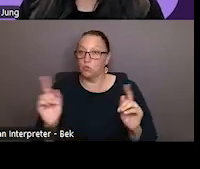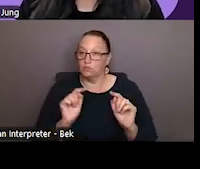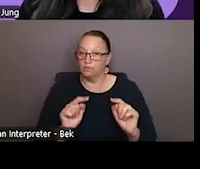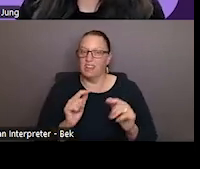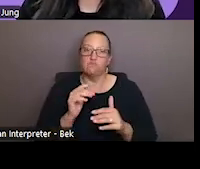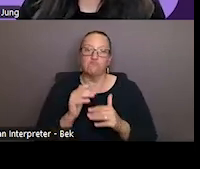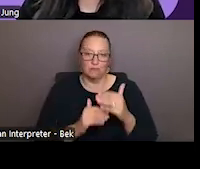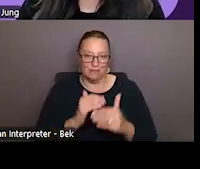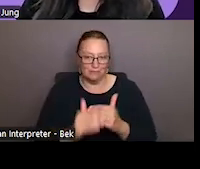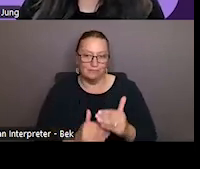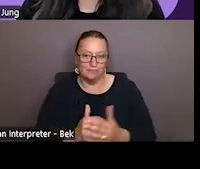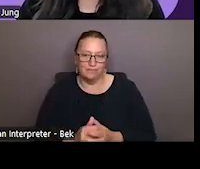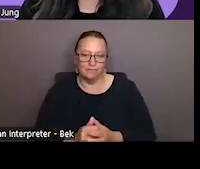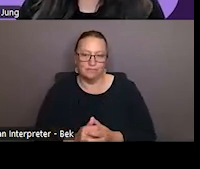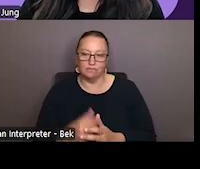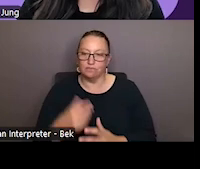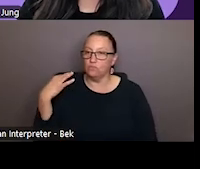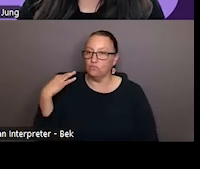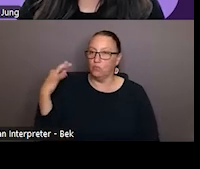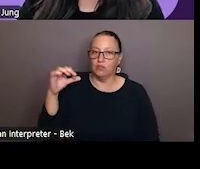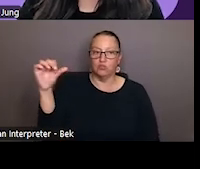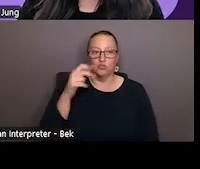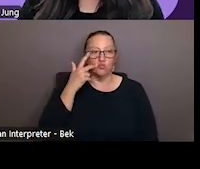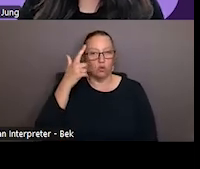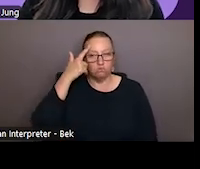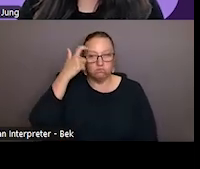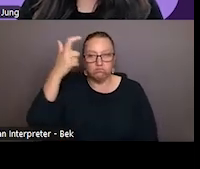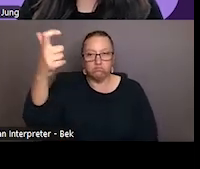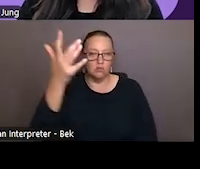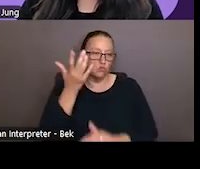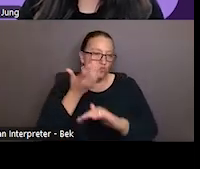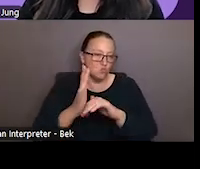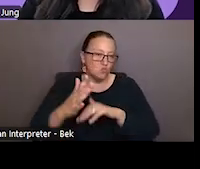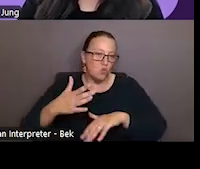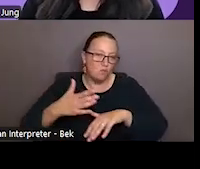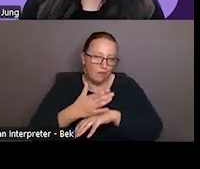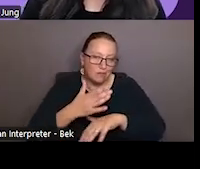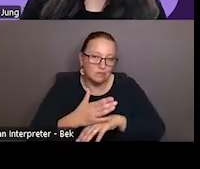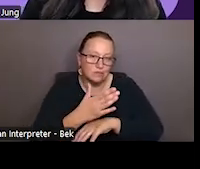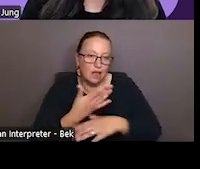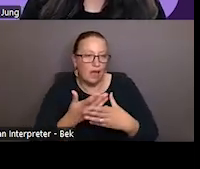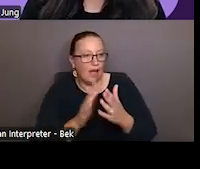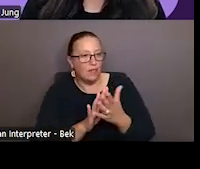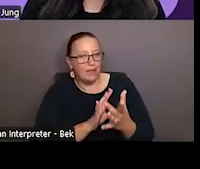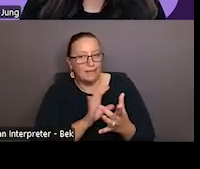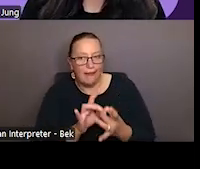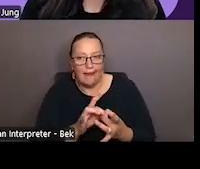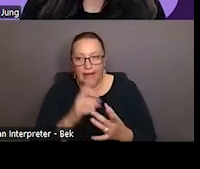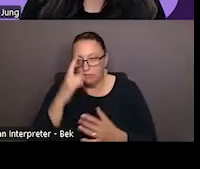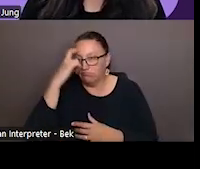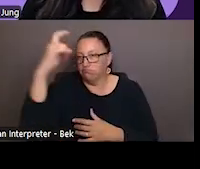and nominations should demonstrate innovation in practice, engagement, or process.